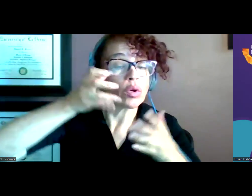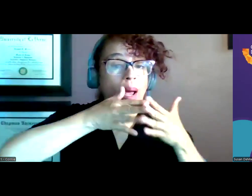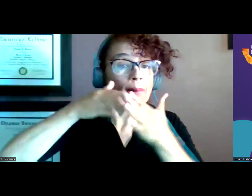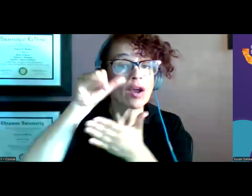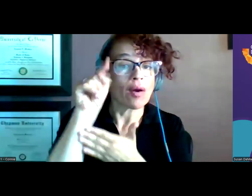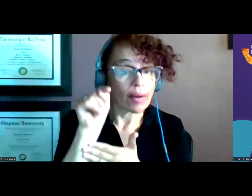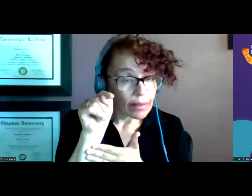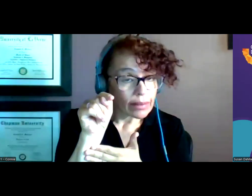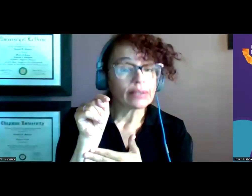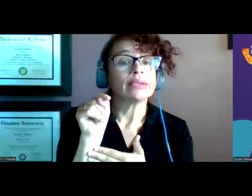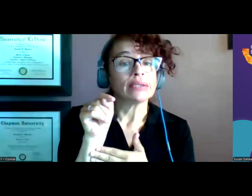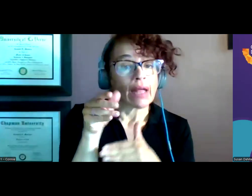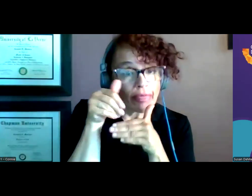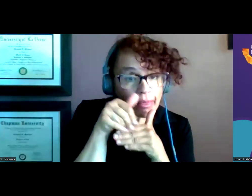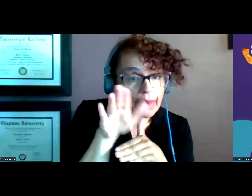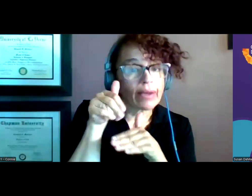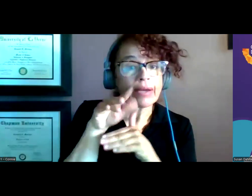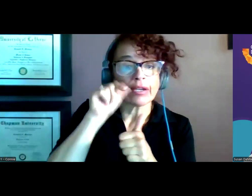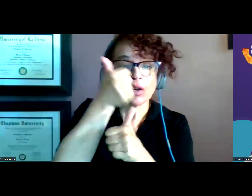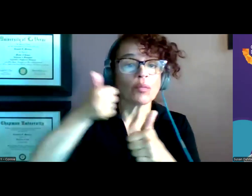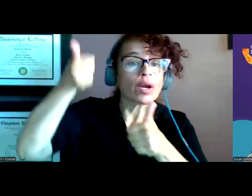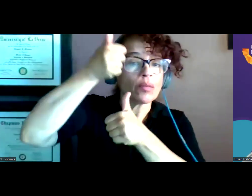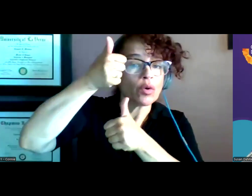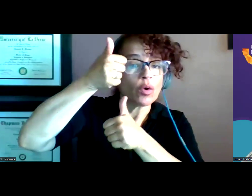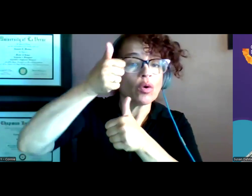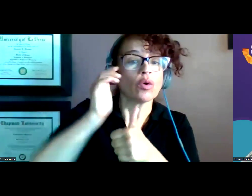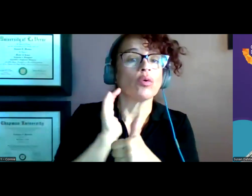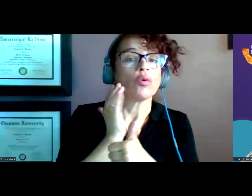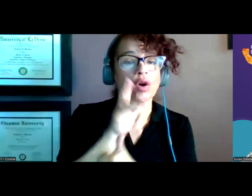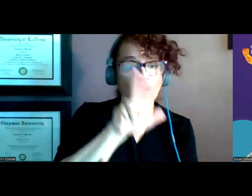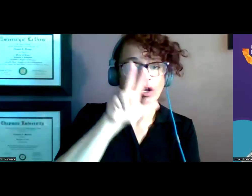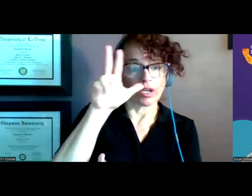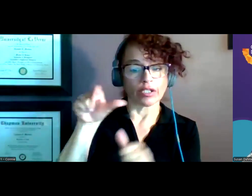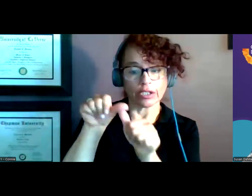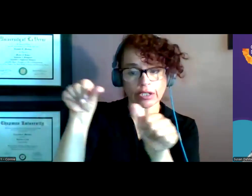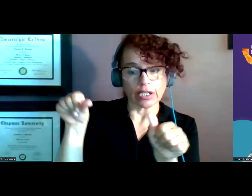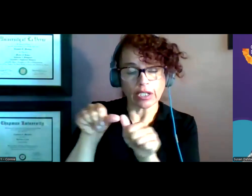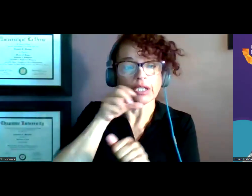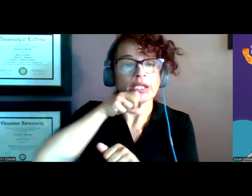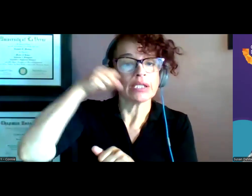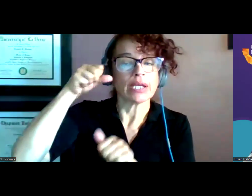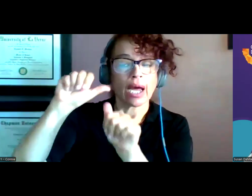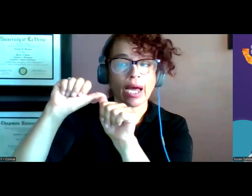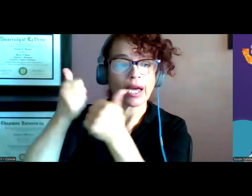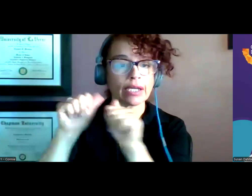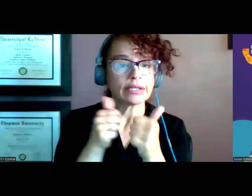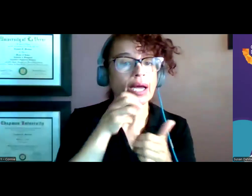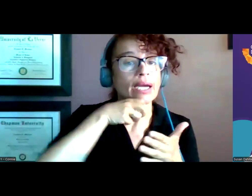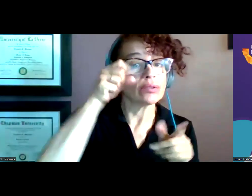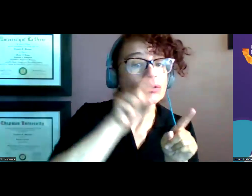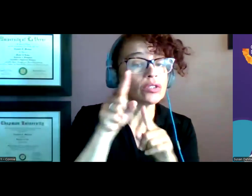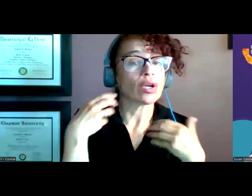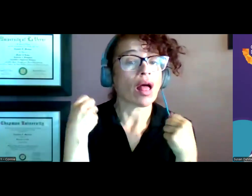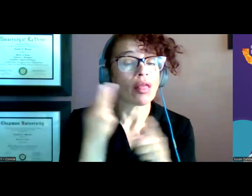Act, delivered primarily through our 33 area agencies on aging, as well as our